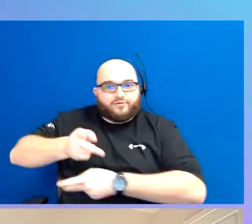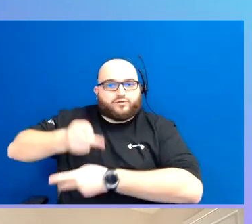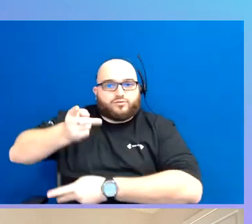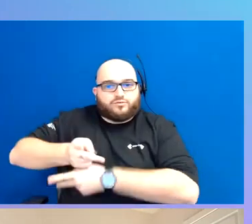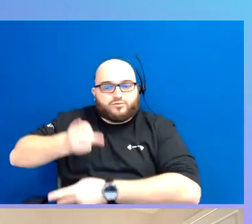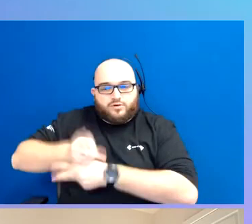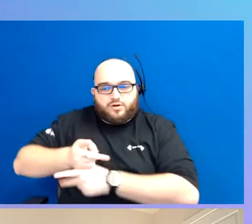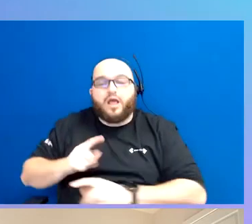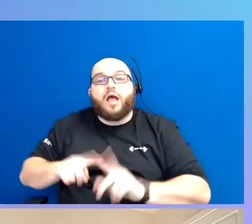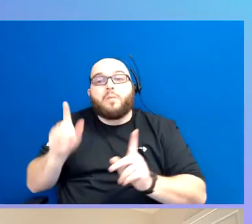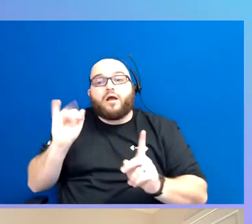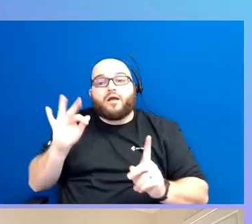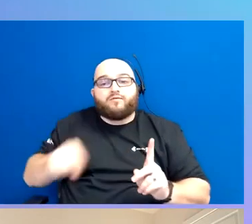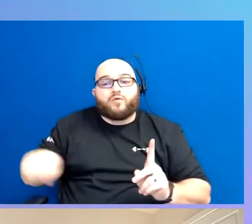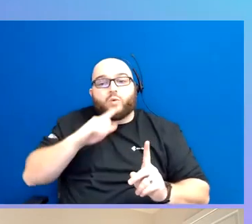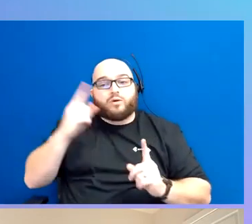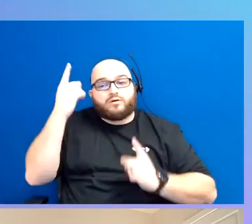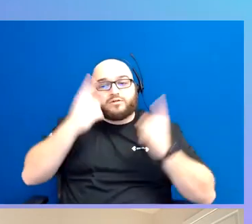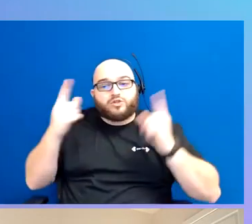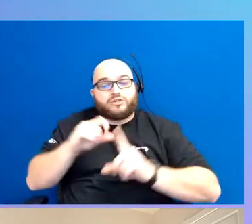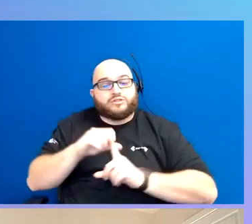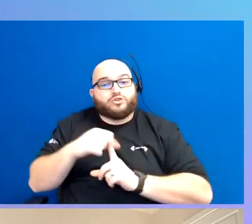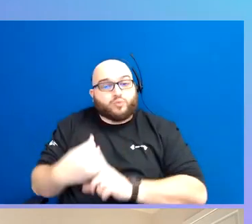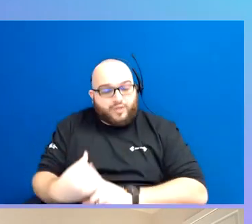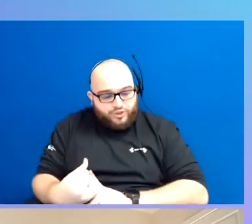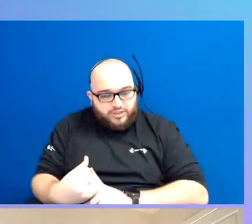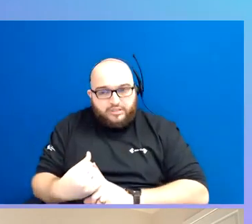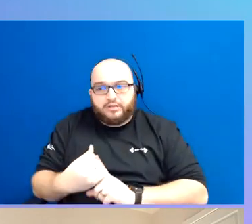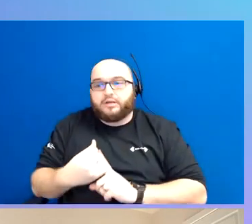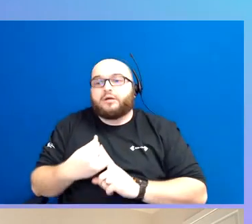if you consider the present situation,